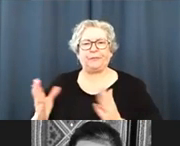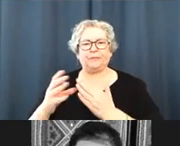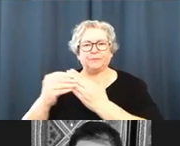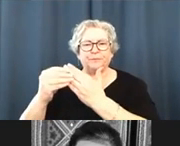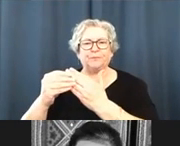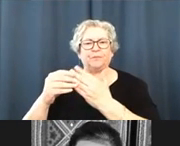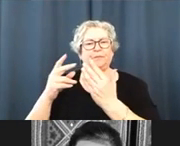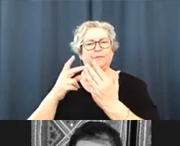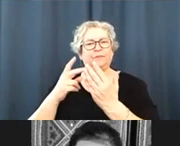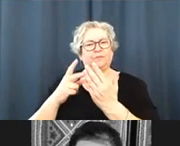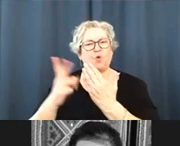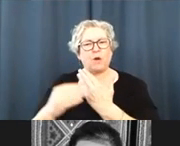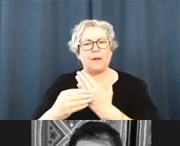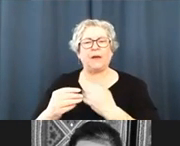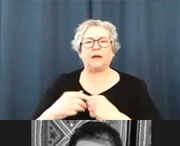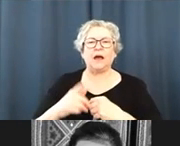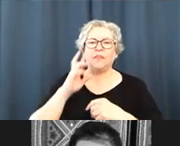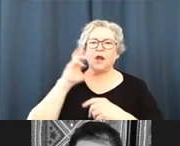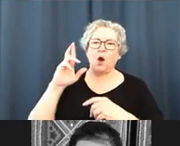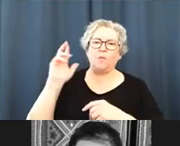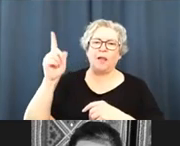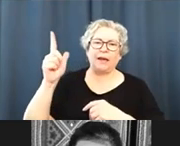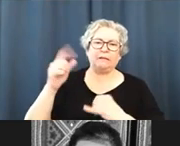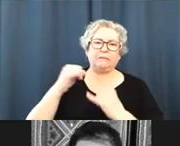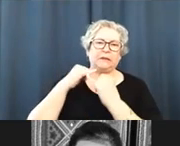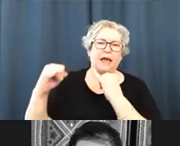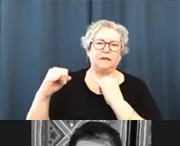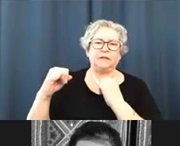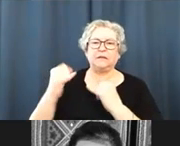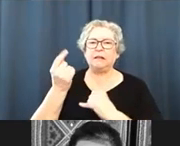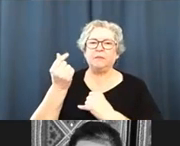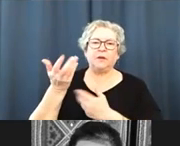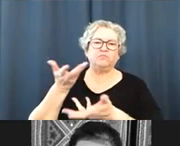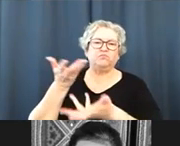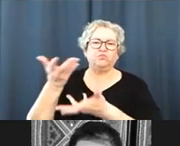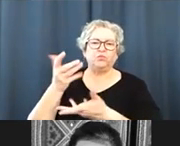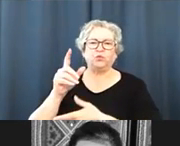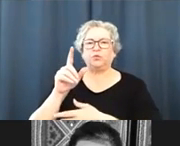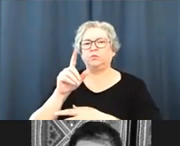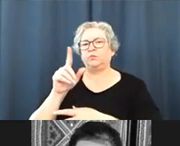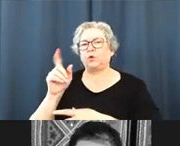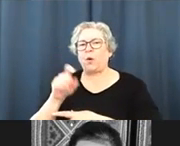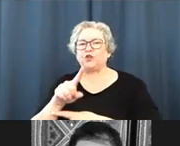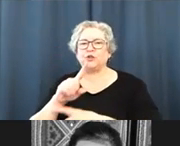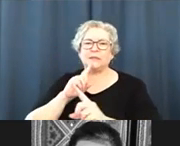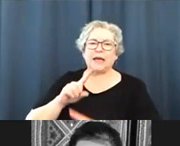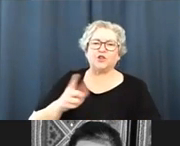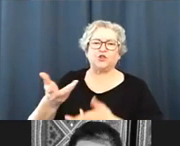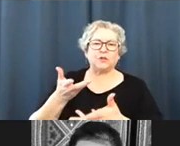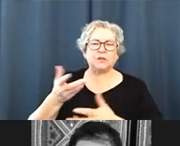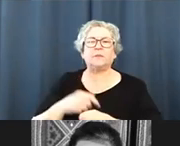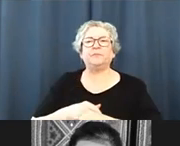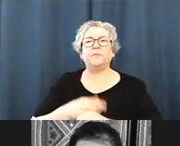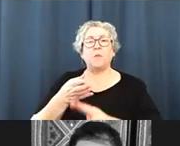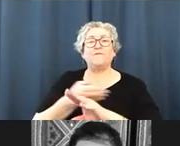then hopefully we'll have some time for a little bit of Q&A. But before